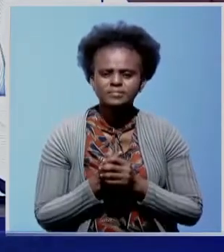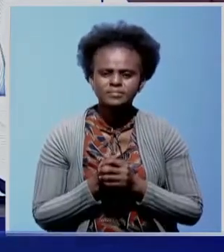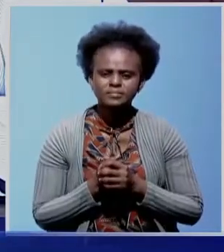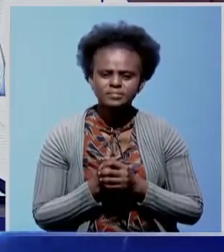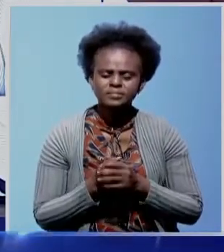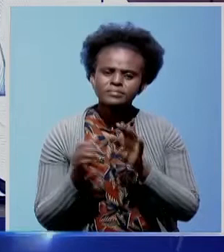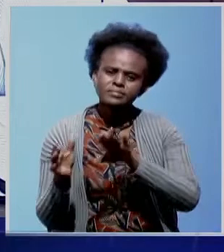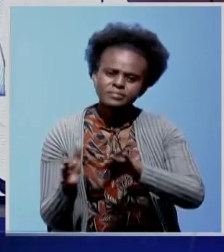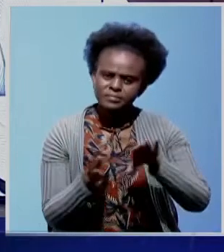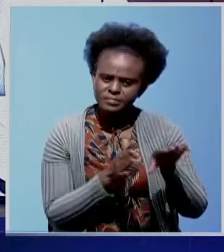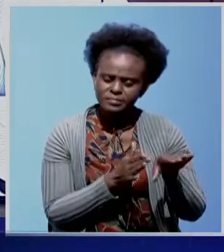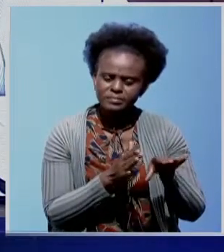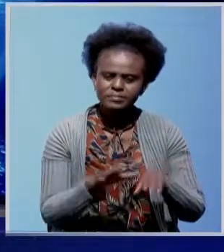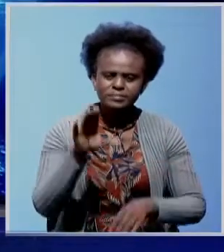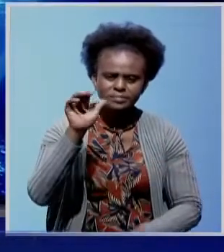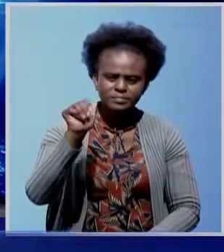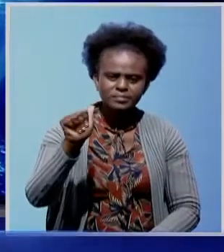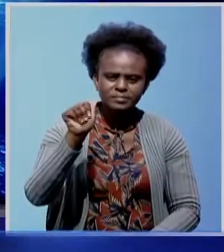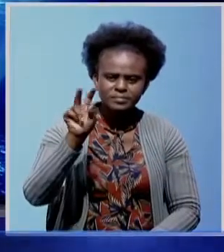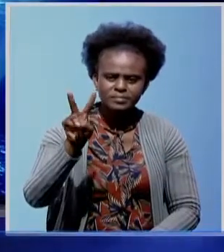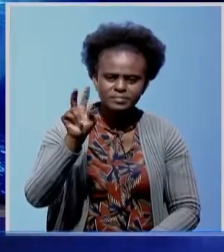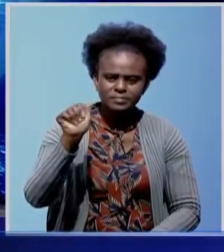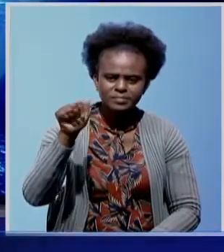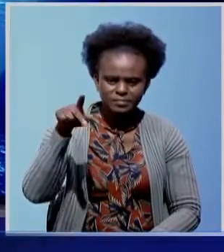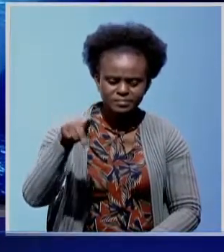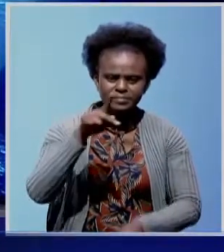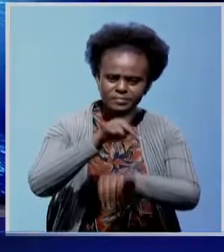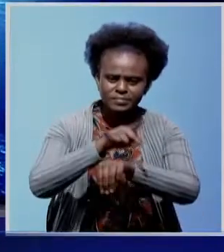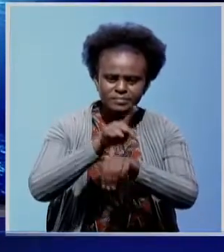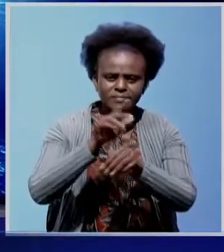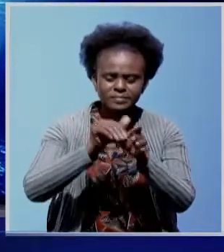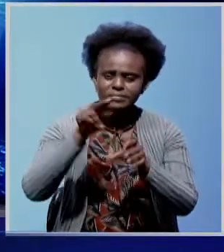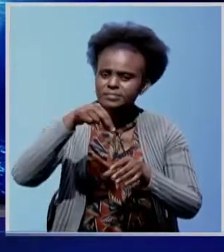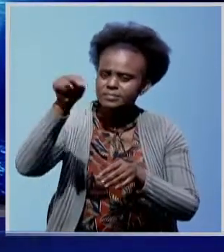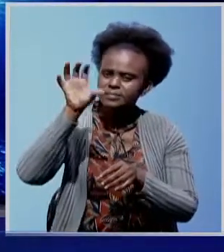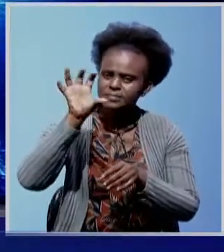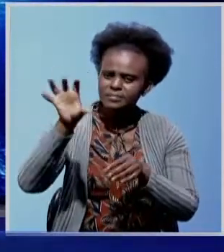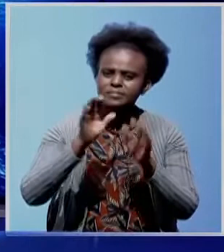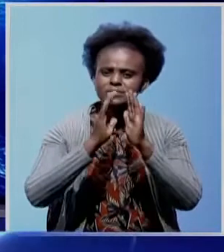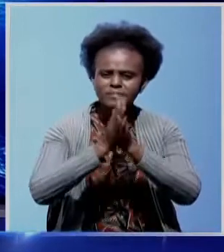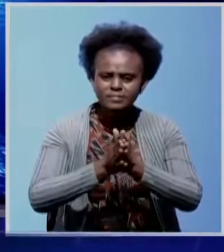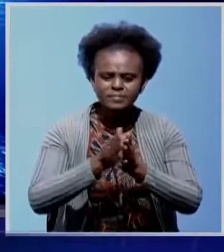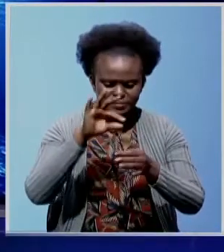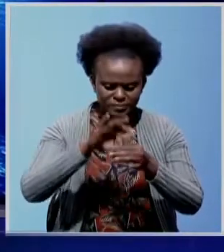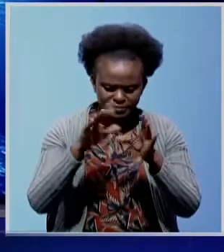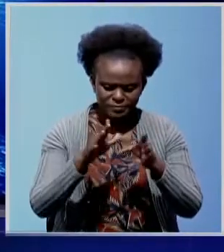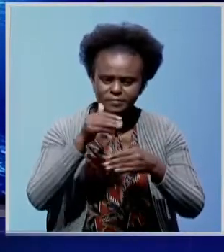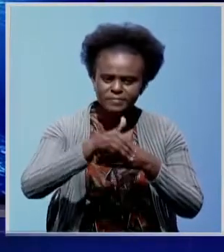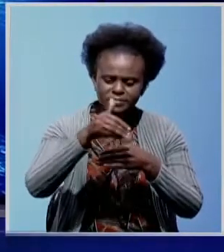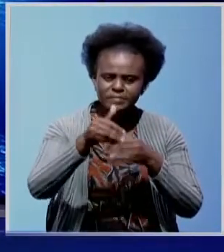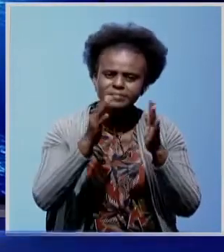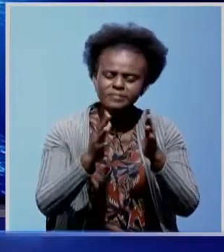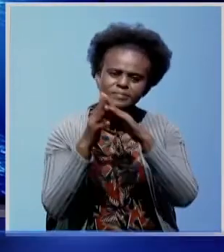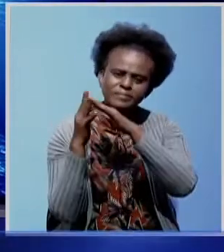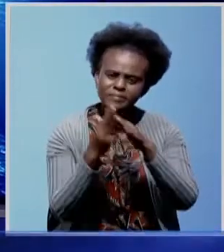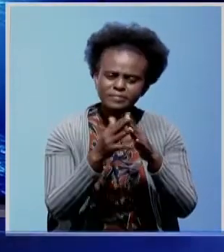August 12, 2021. Meanwhile, the Anti-Voter Apathy Project AVAP in Northern Province has urged registered voters to turn up in numbers and